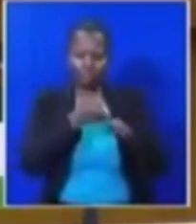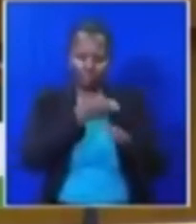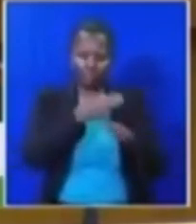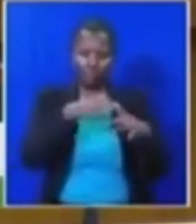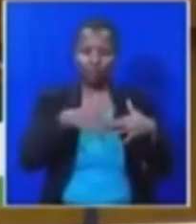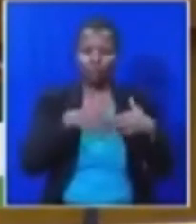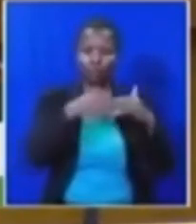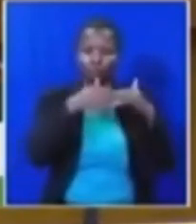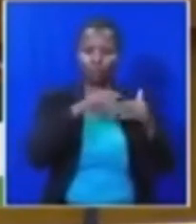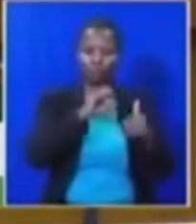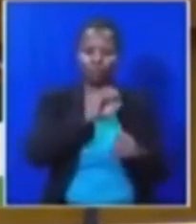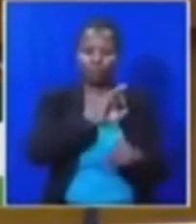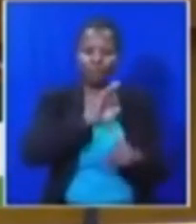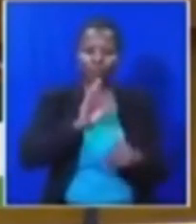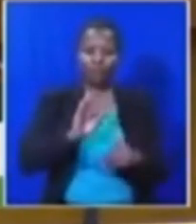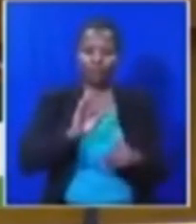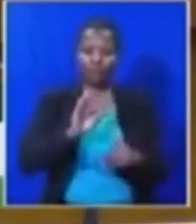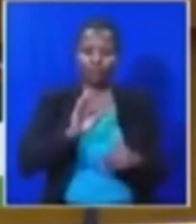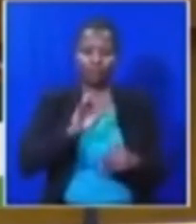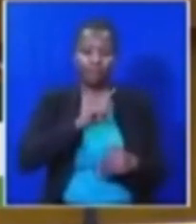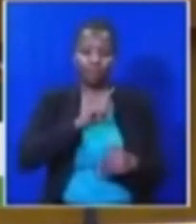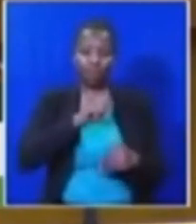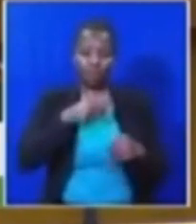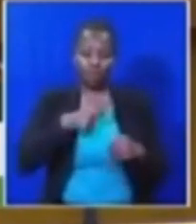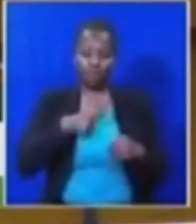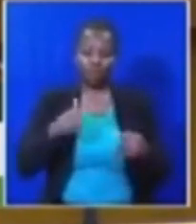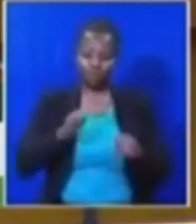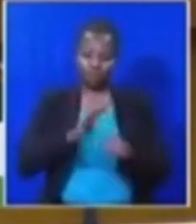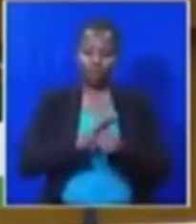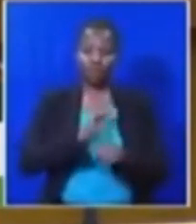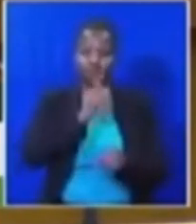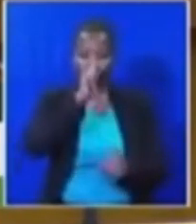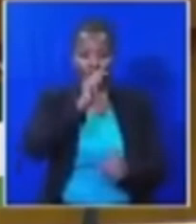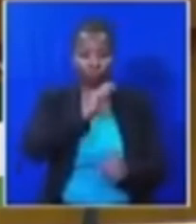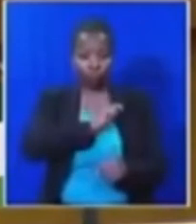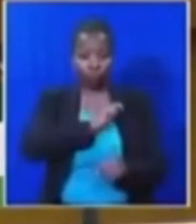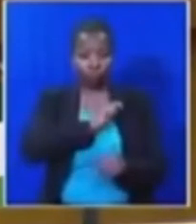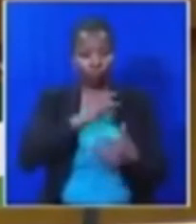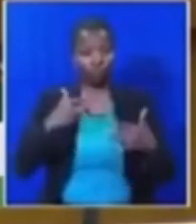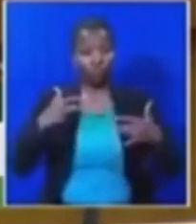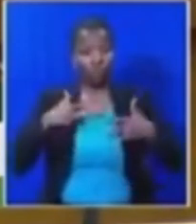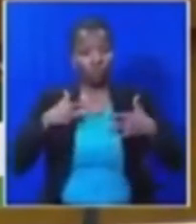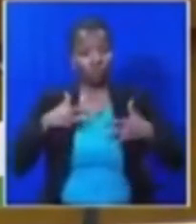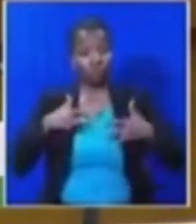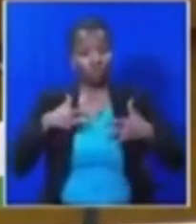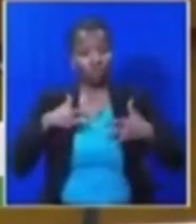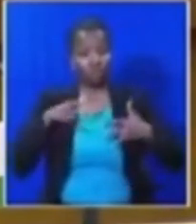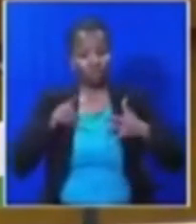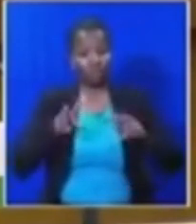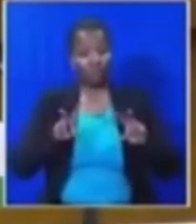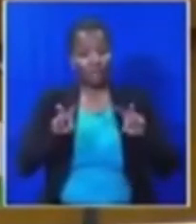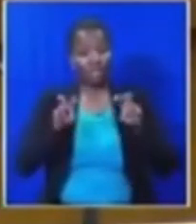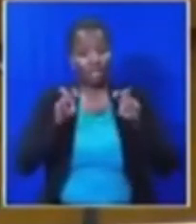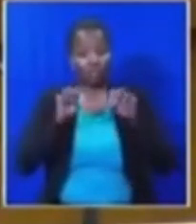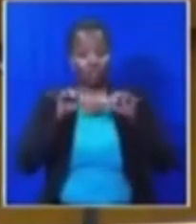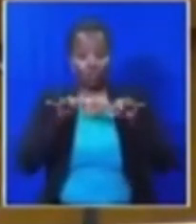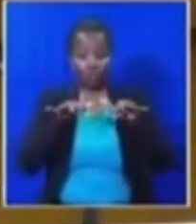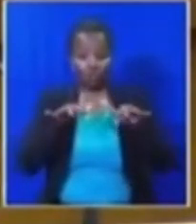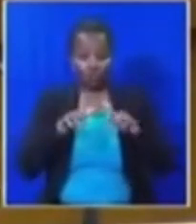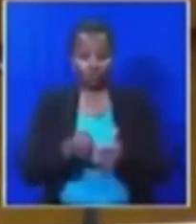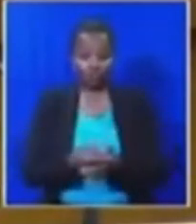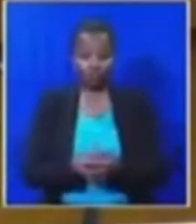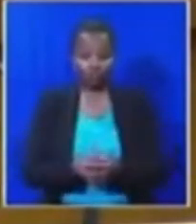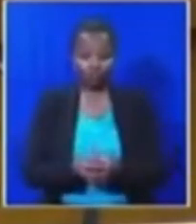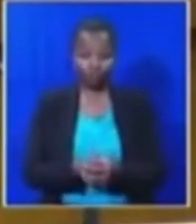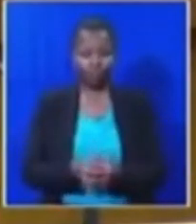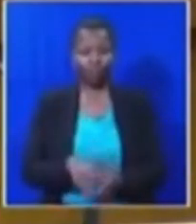EFF, because we are genuinely concerned about the issues of the workers in the mines.